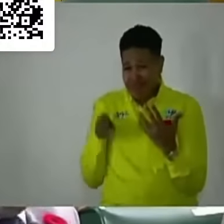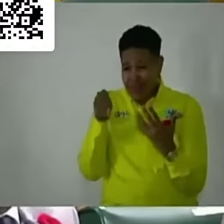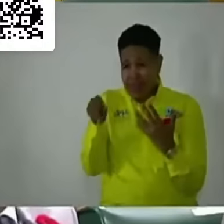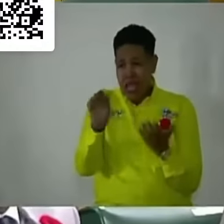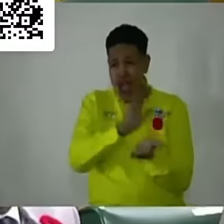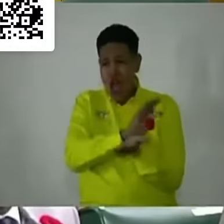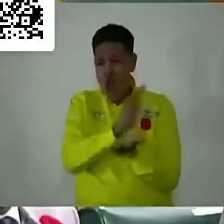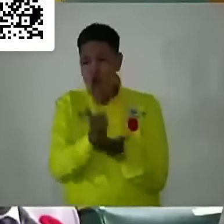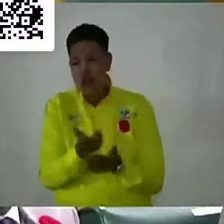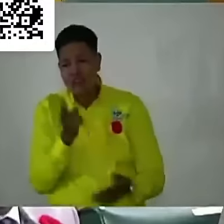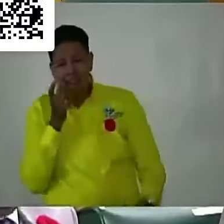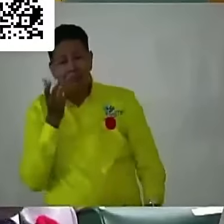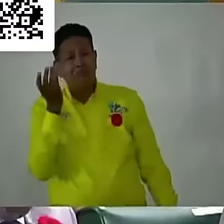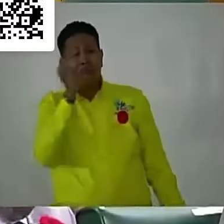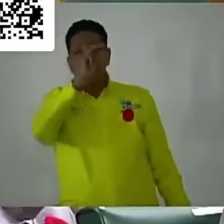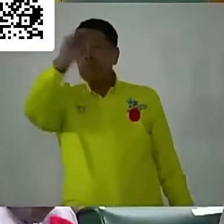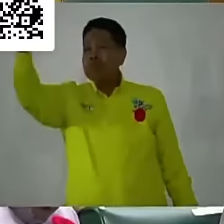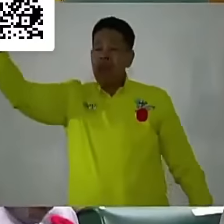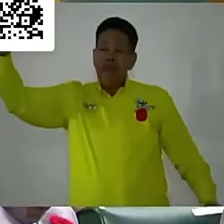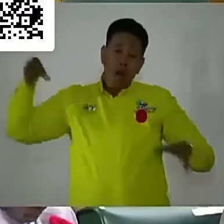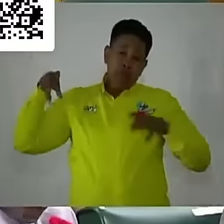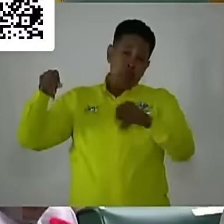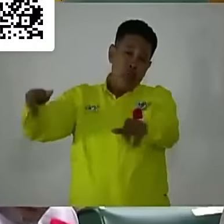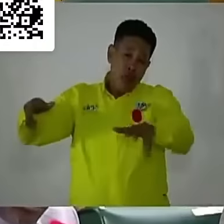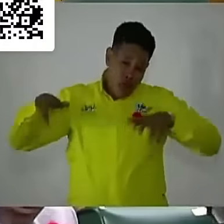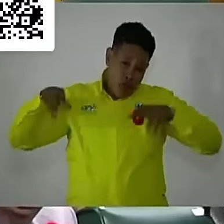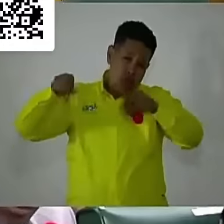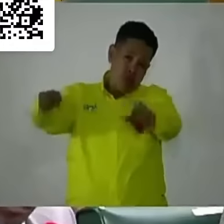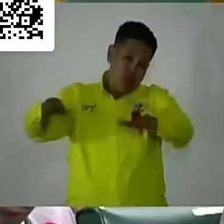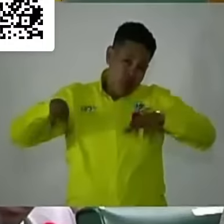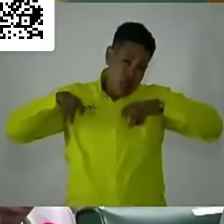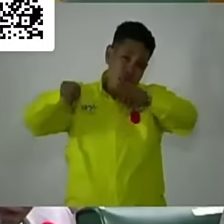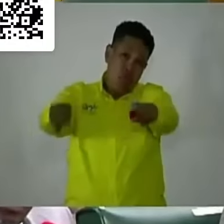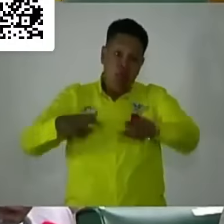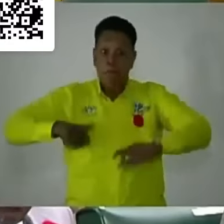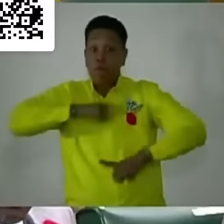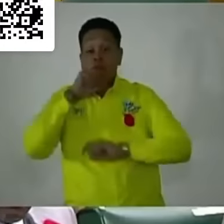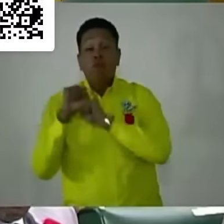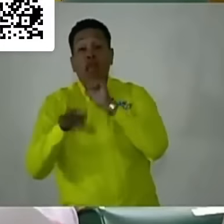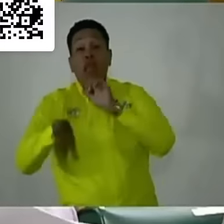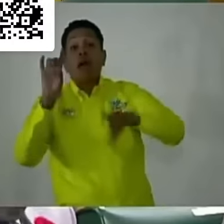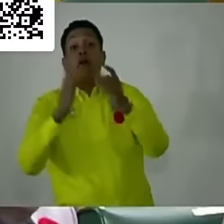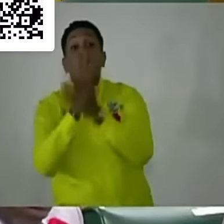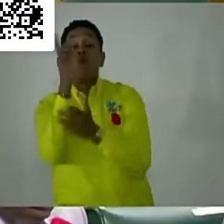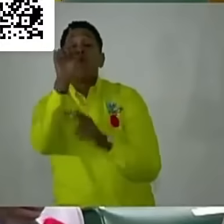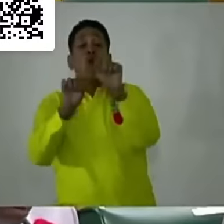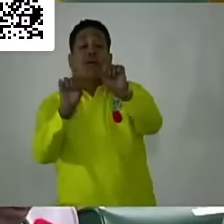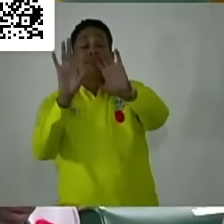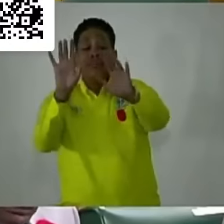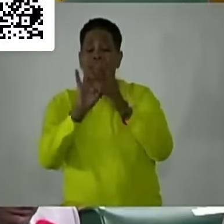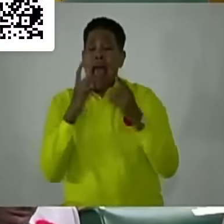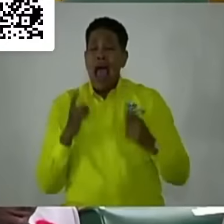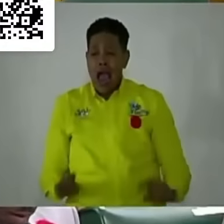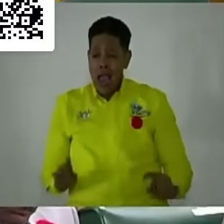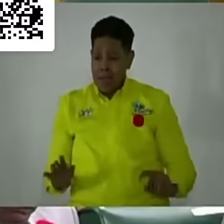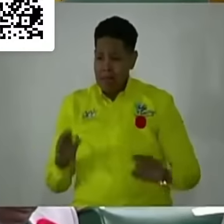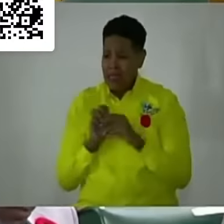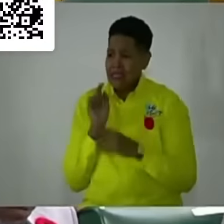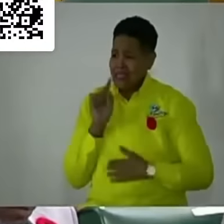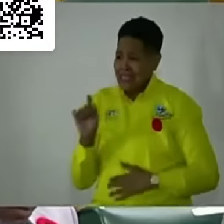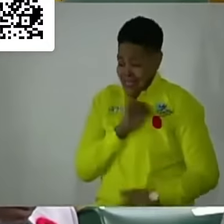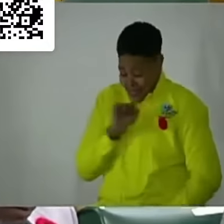to hundreds of millions of dollars. I discovered via questions in the